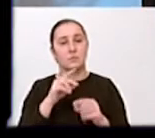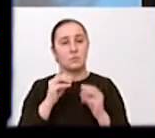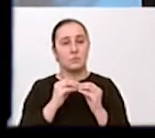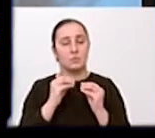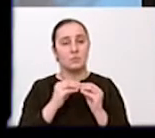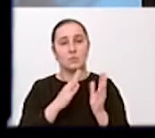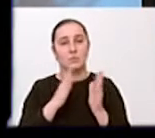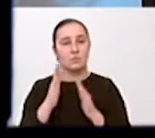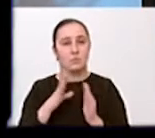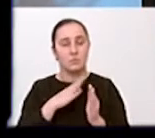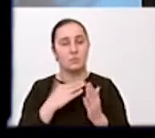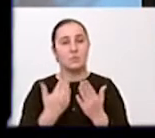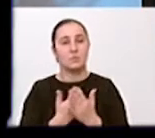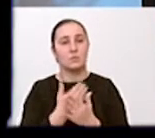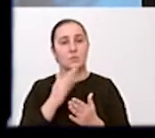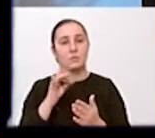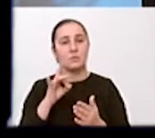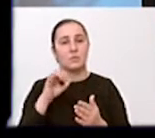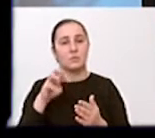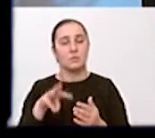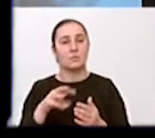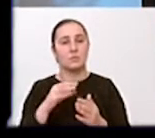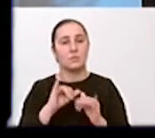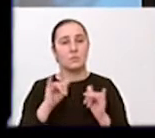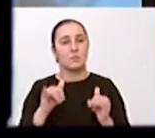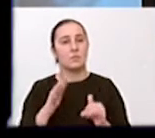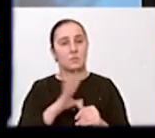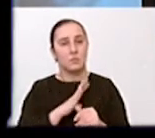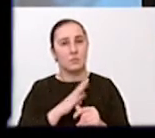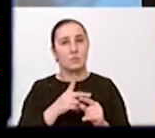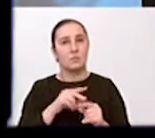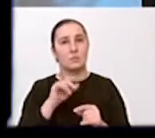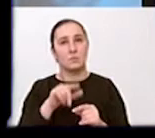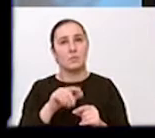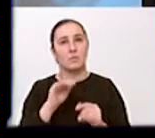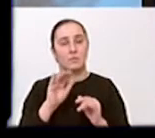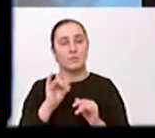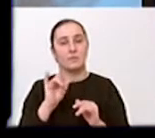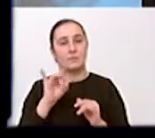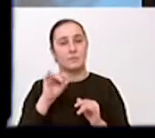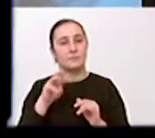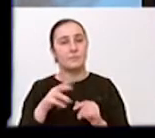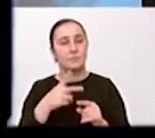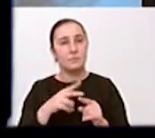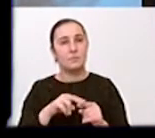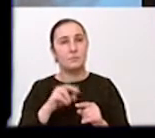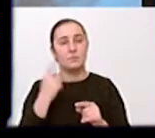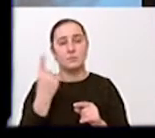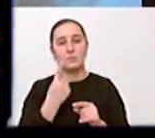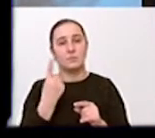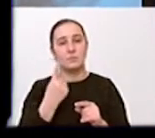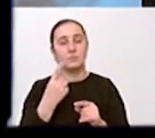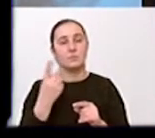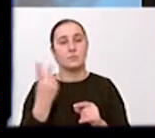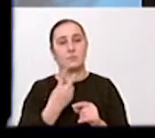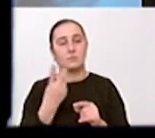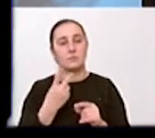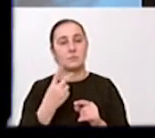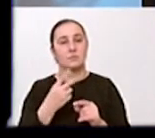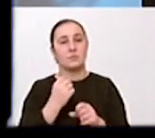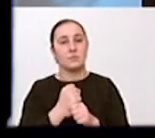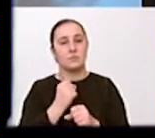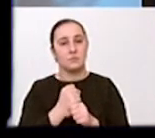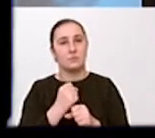10taga surdim va yangi frame yaratib oldim. Demak, u frame'da biz birinchi va ikkinchi